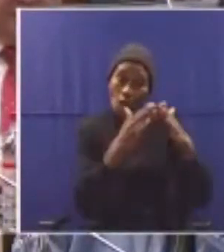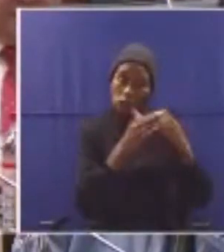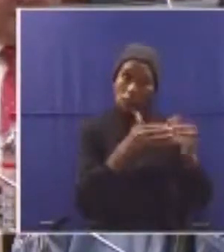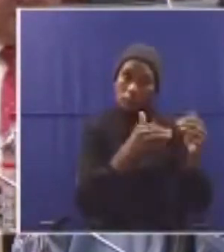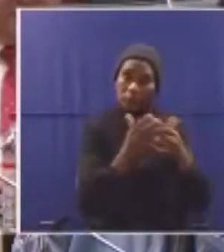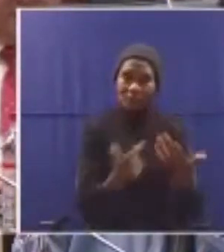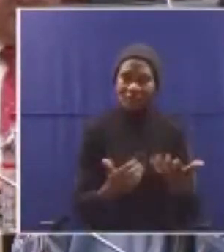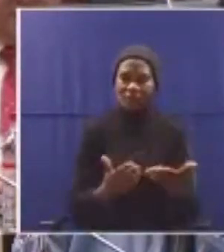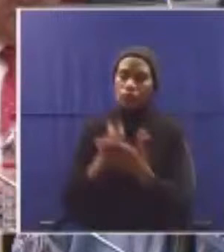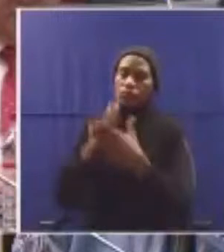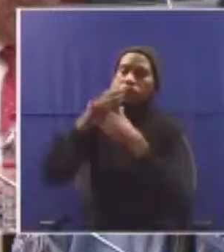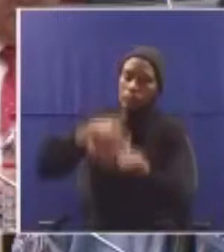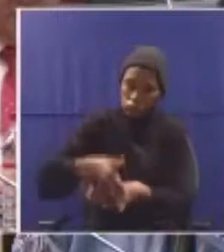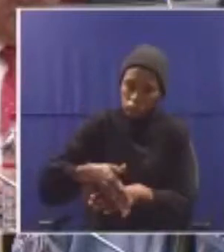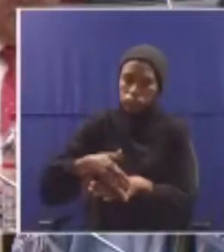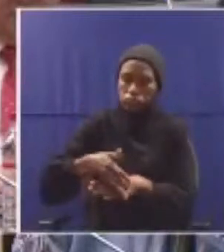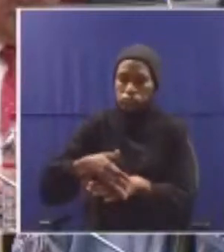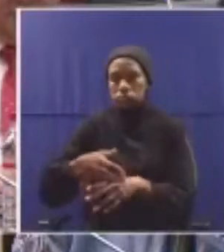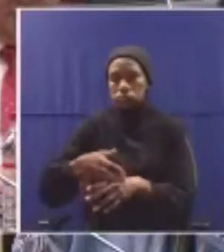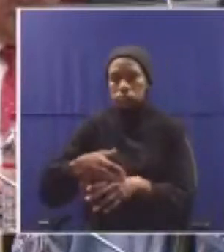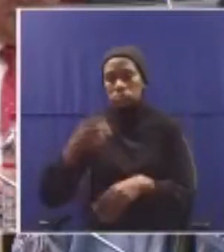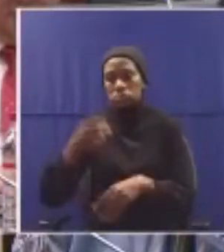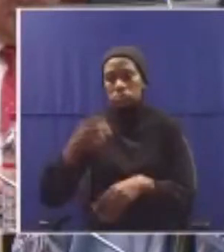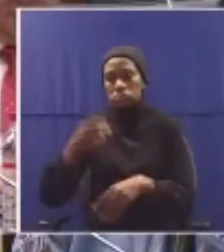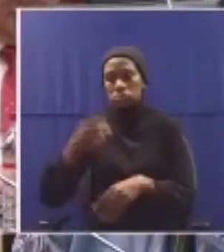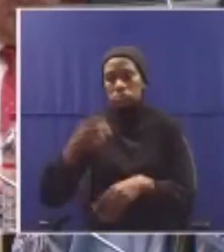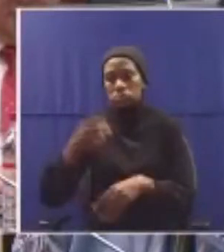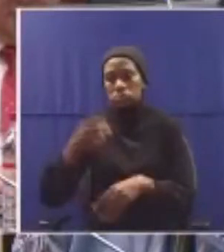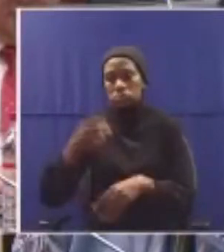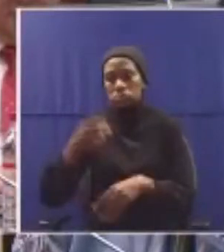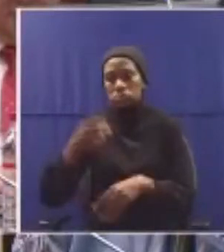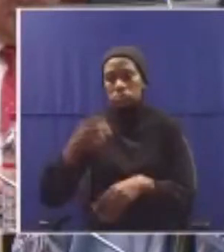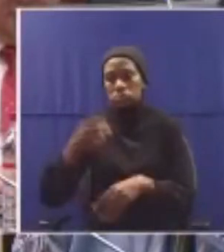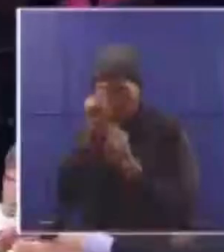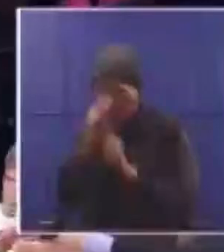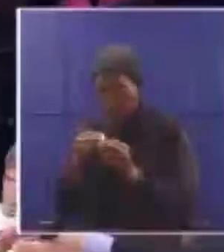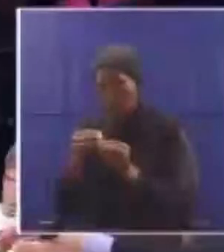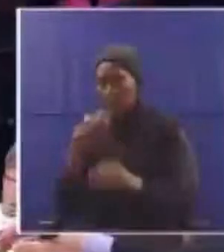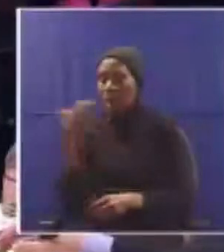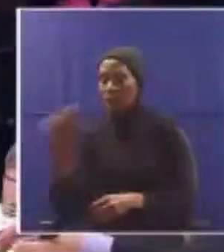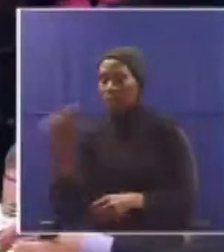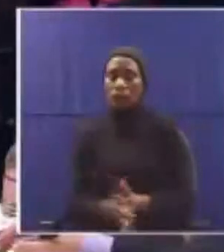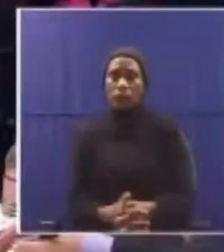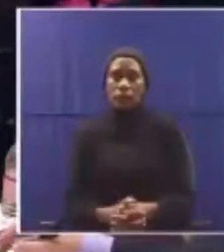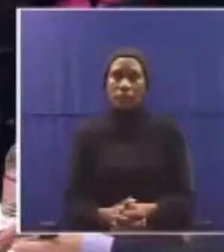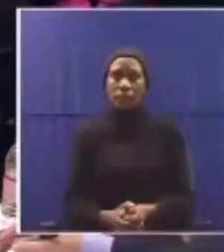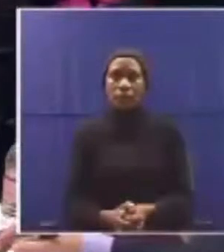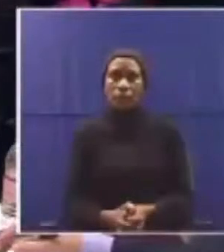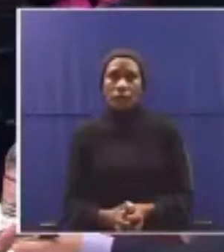there's no Way concrete beyond plan your by government in that allocated time, regard. Honorable Thank you. Vessels. Thank you.